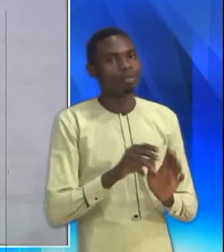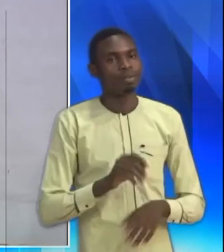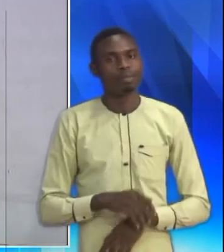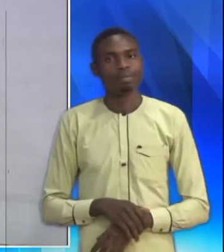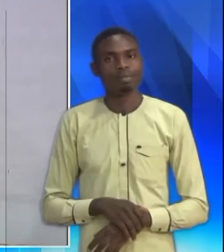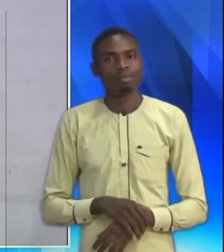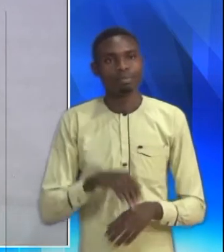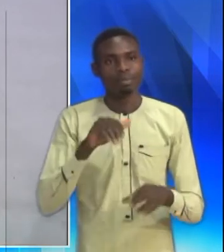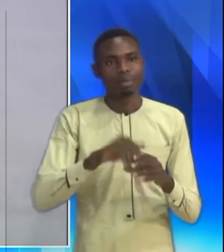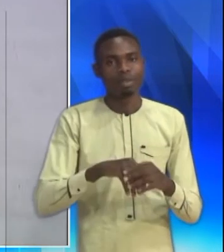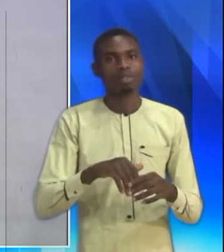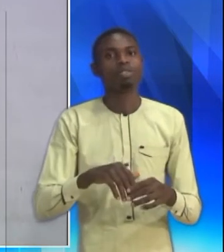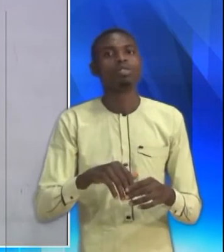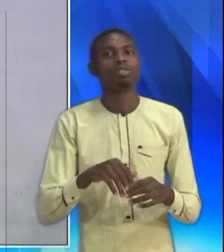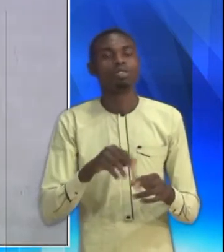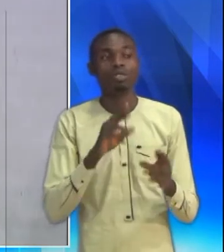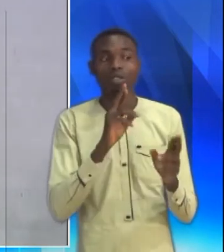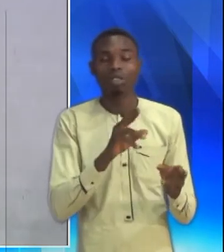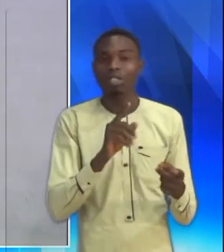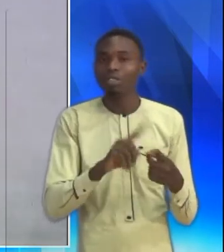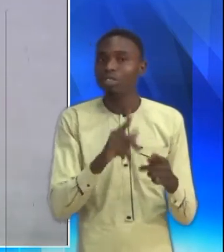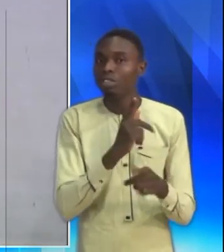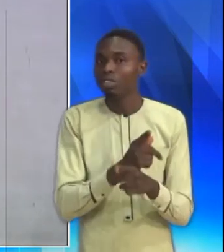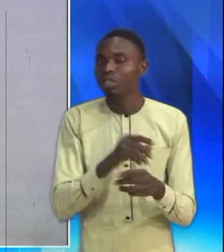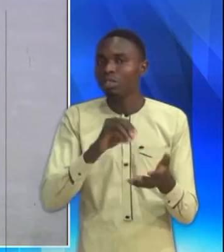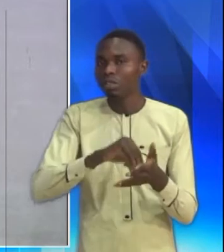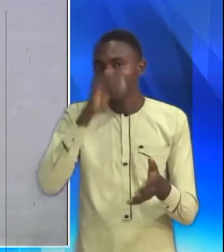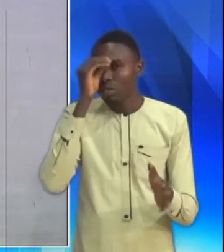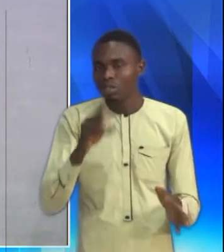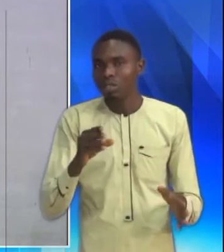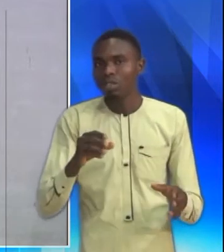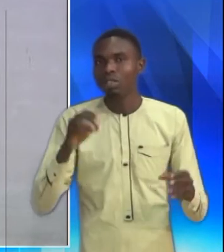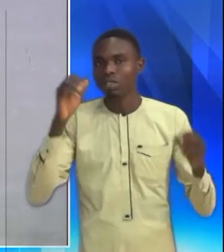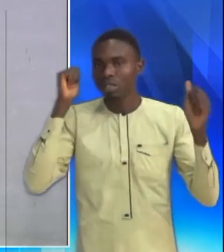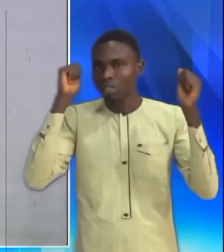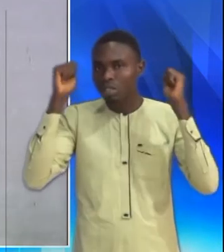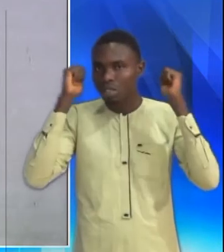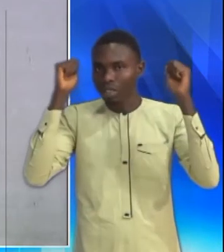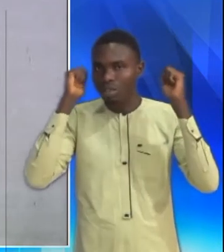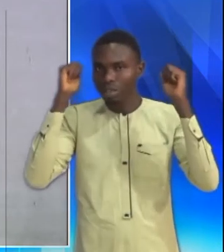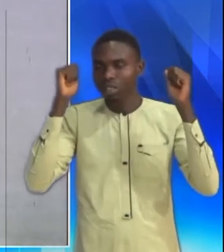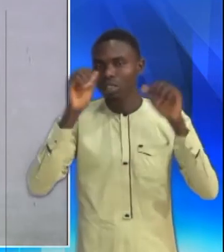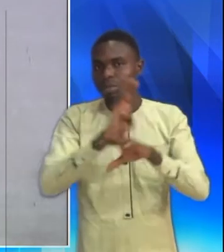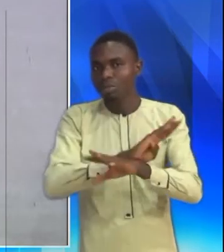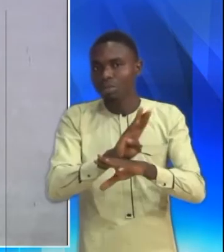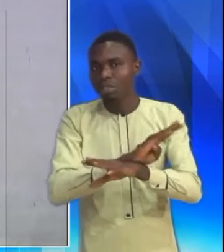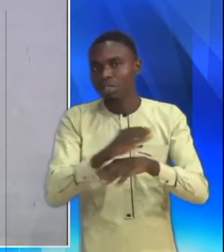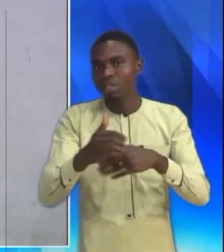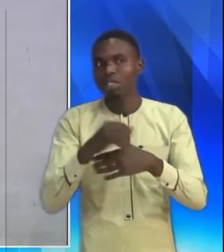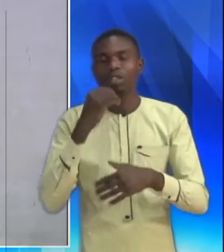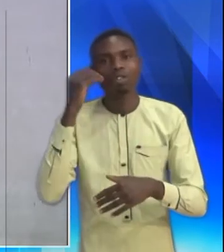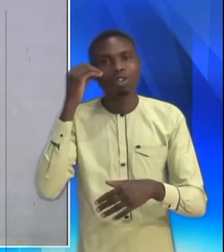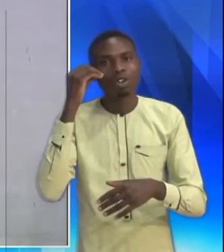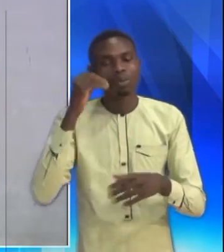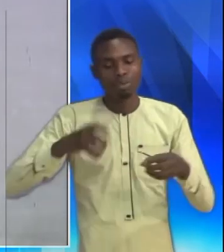in order to keep students academically busy at home during this